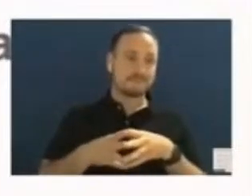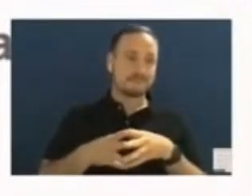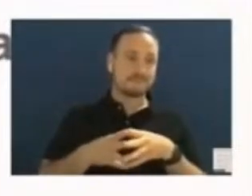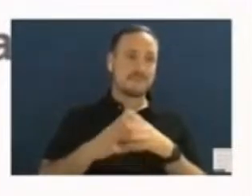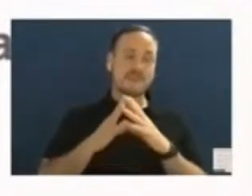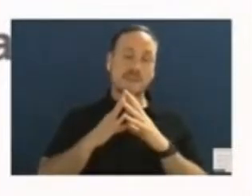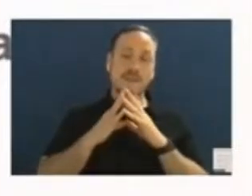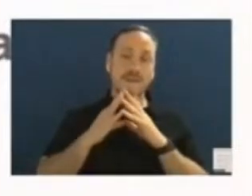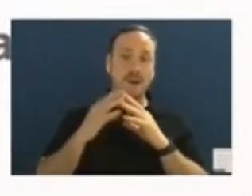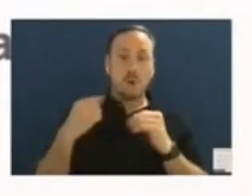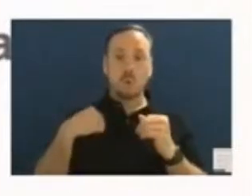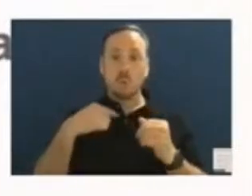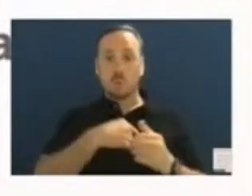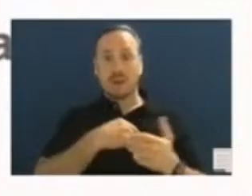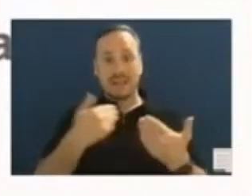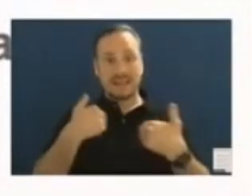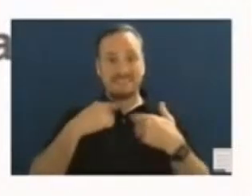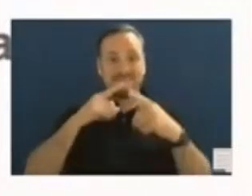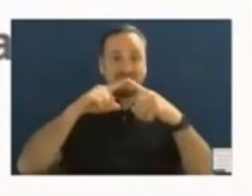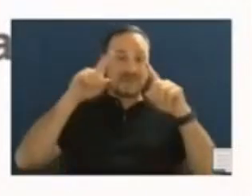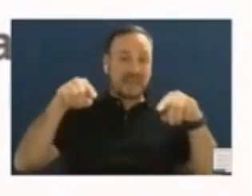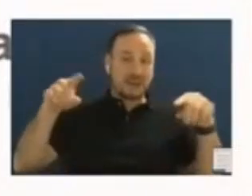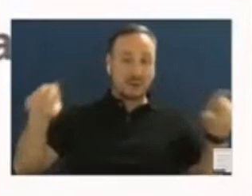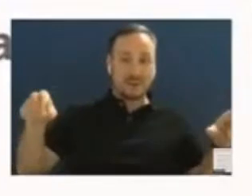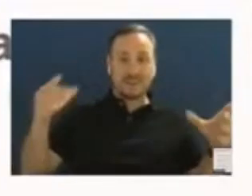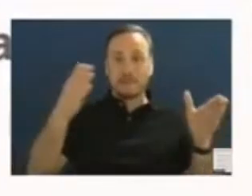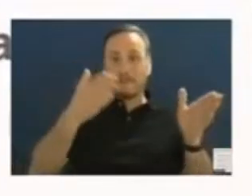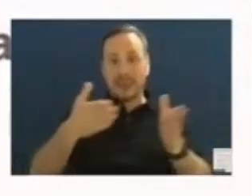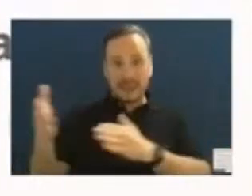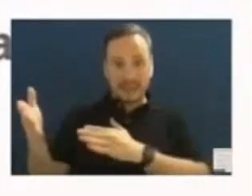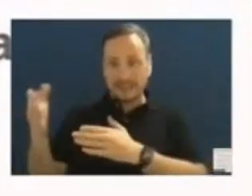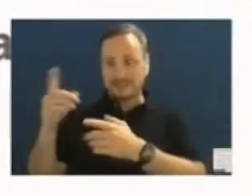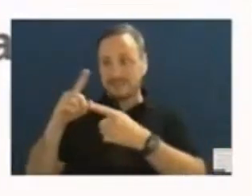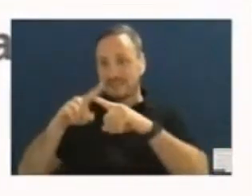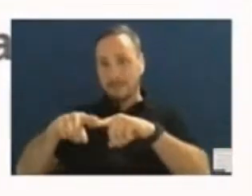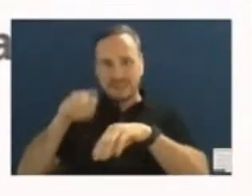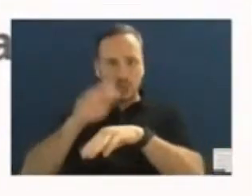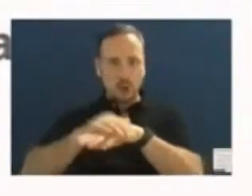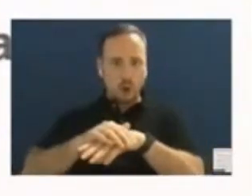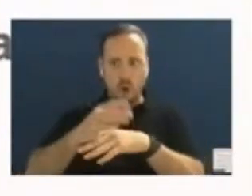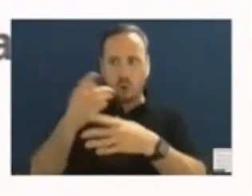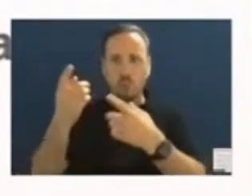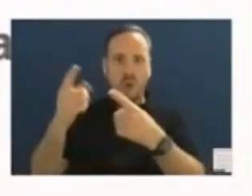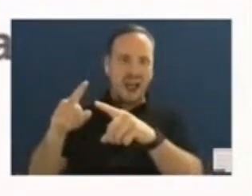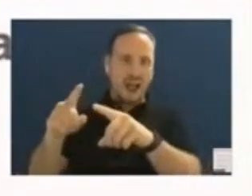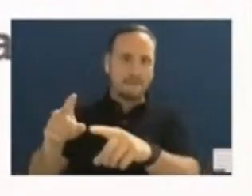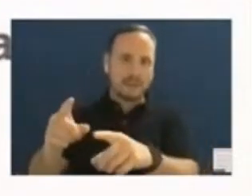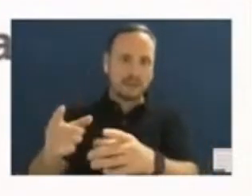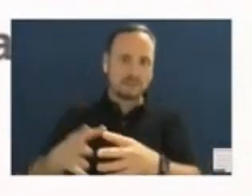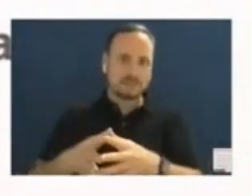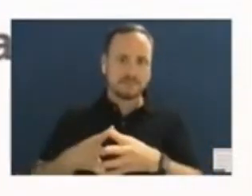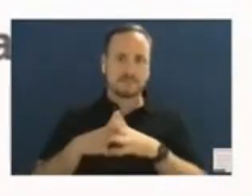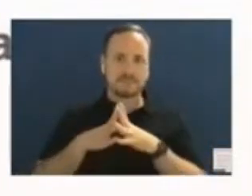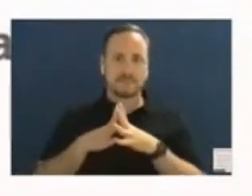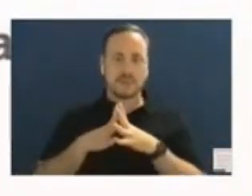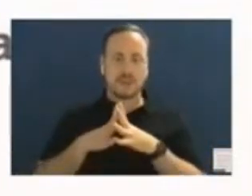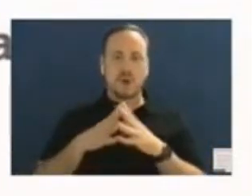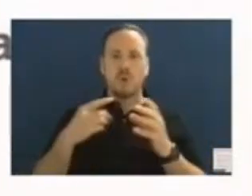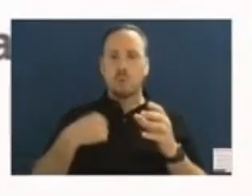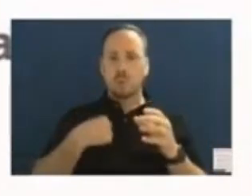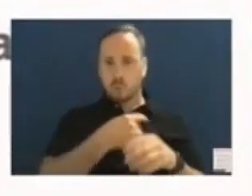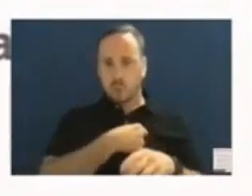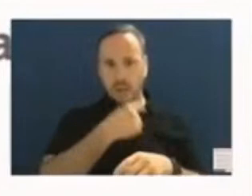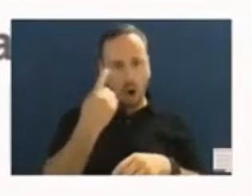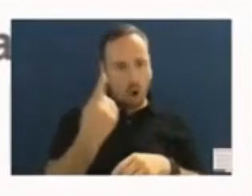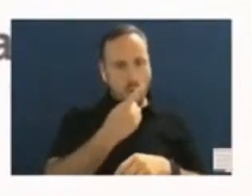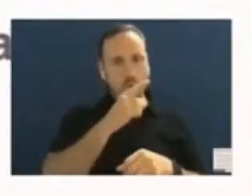playbooks in mind, depending upon how this plan may roll out. We're continuing to commit, and we always will commit to honoring the accommodations that